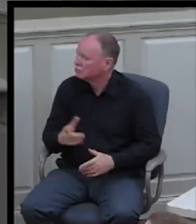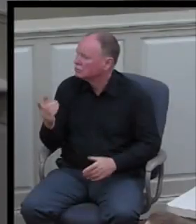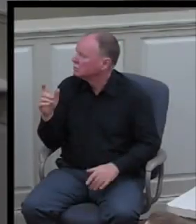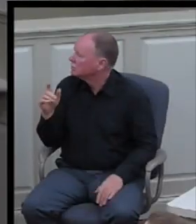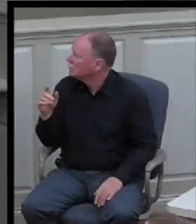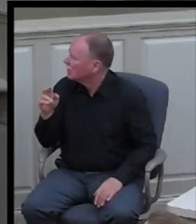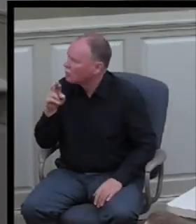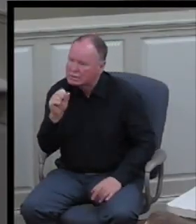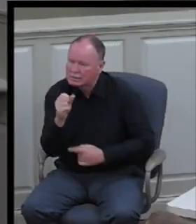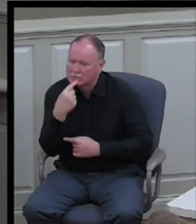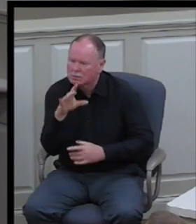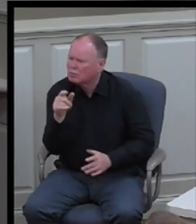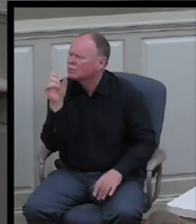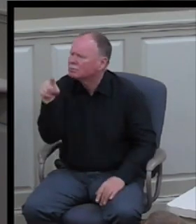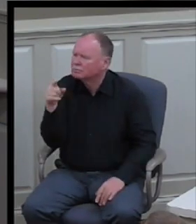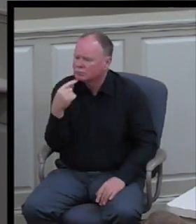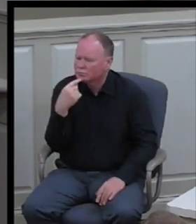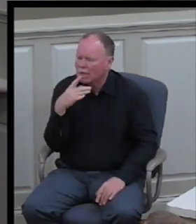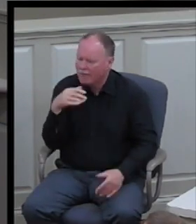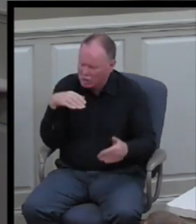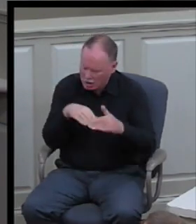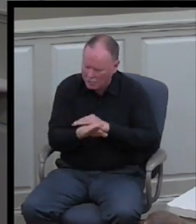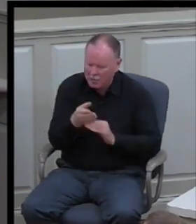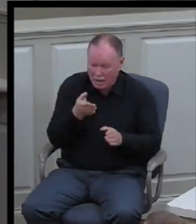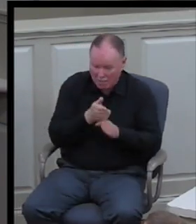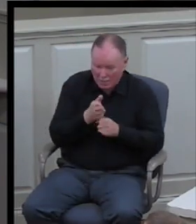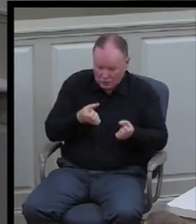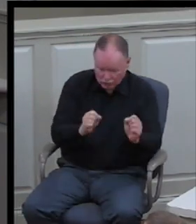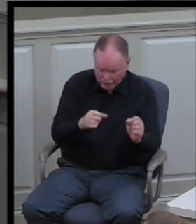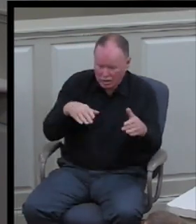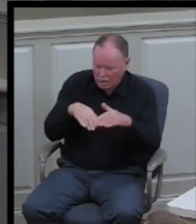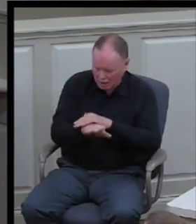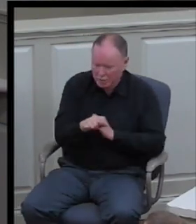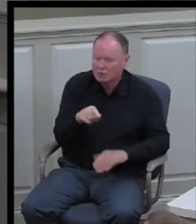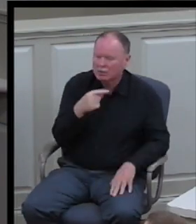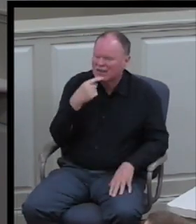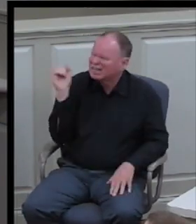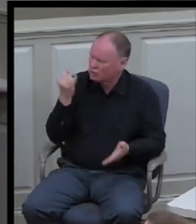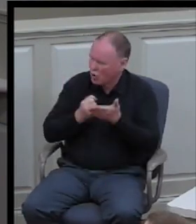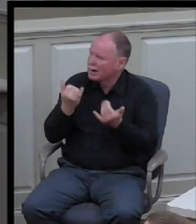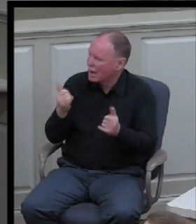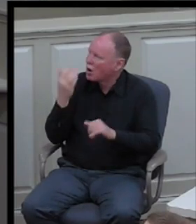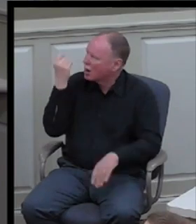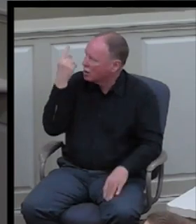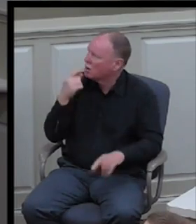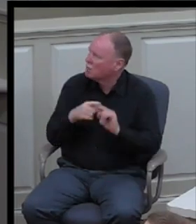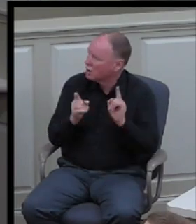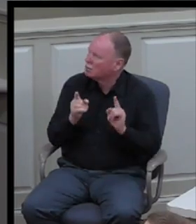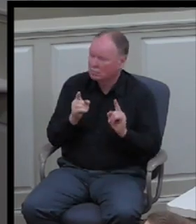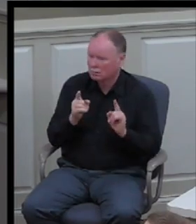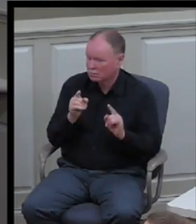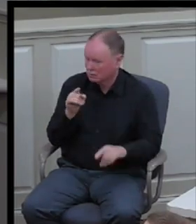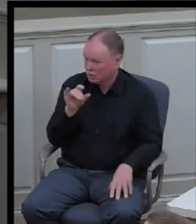Similar question. So we're coming in off of Main Street, and of course, it's just a schematic at this point, but